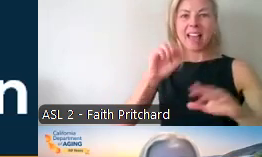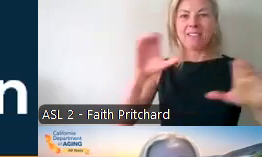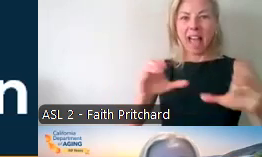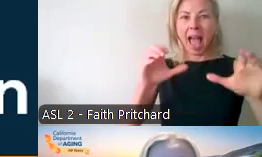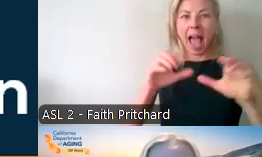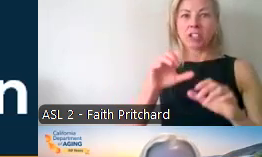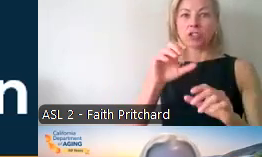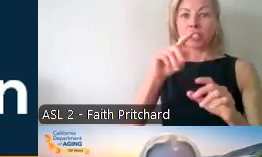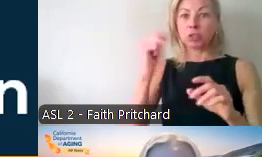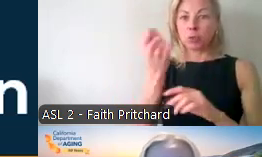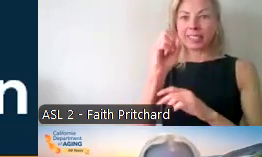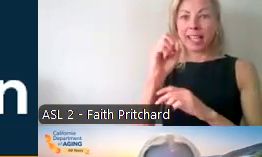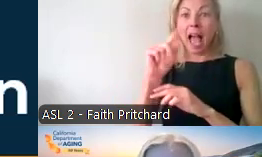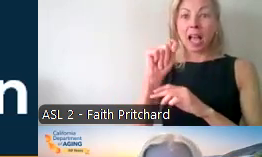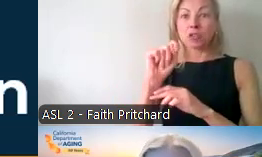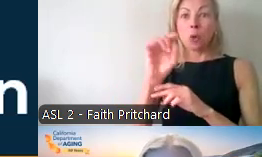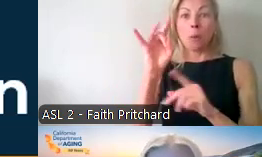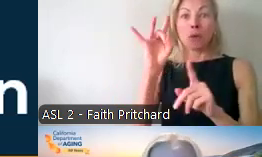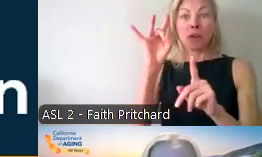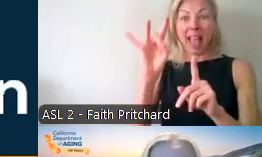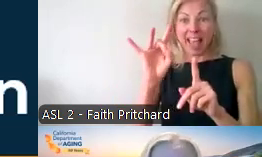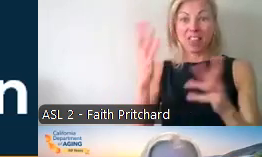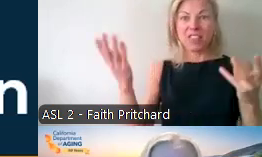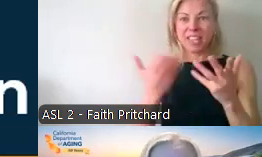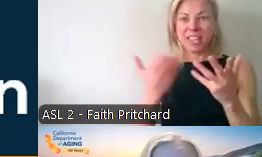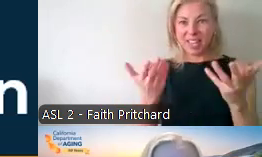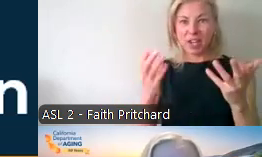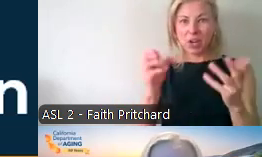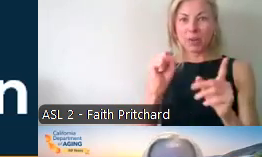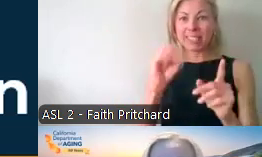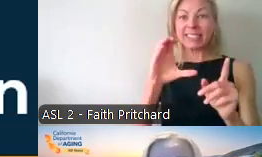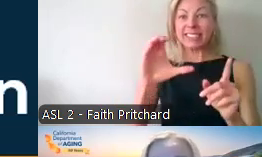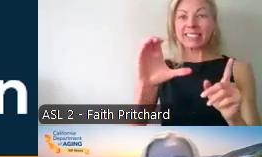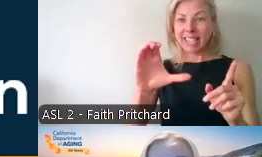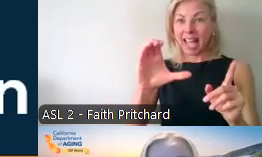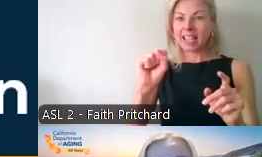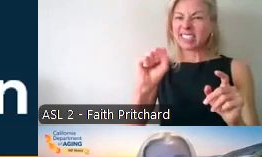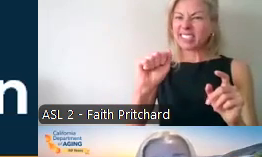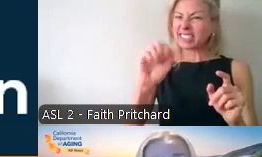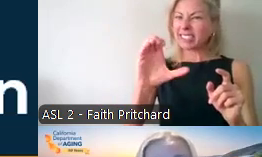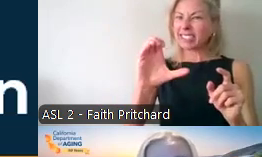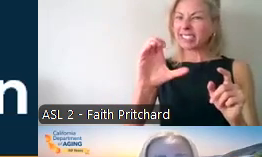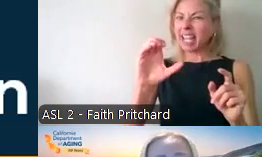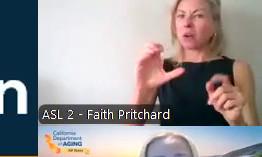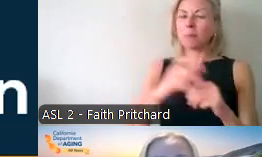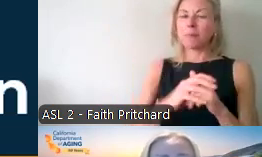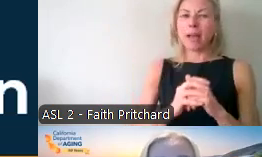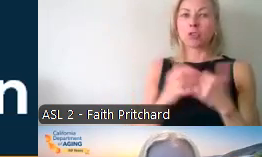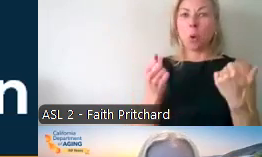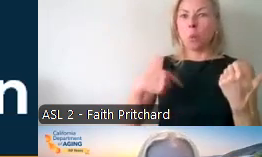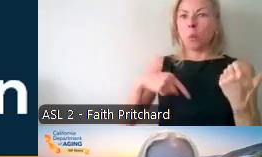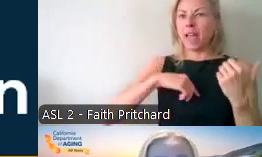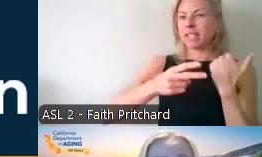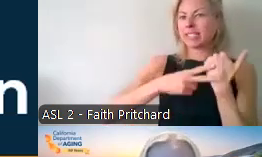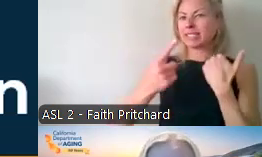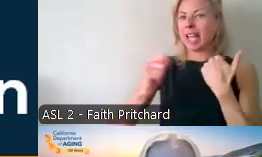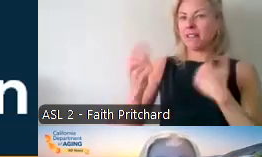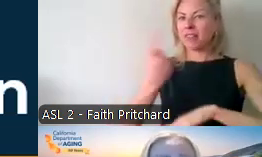Sacramento. We do have a website up. Right now, it's kind of save the date notice on